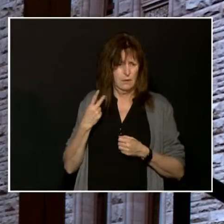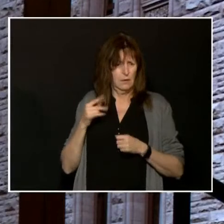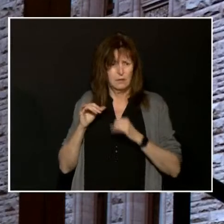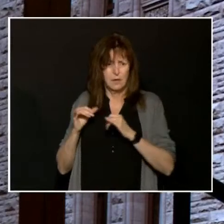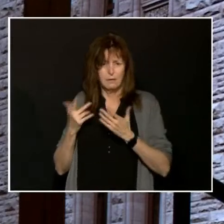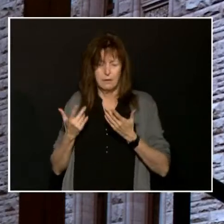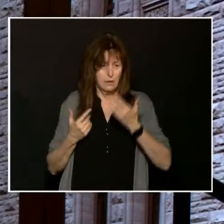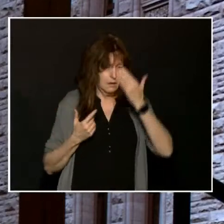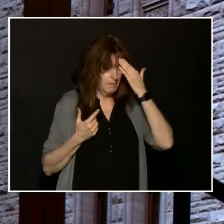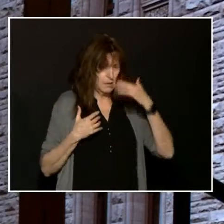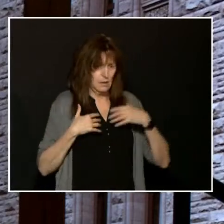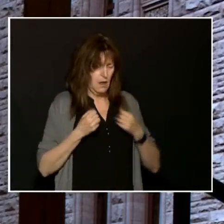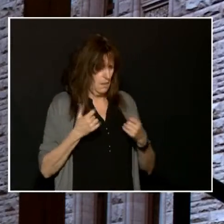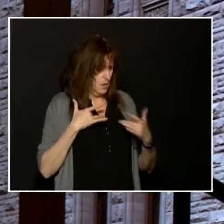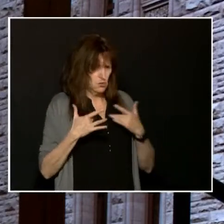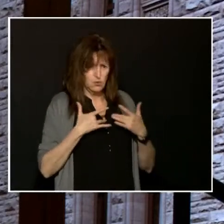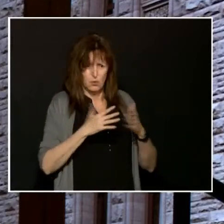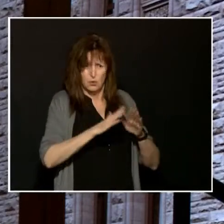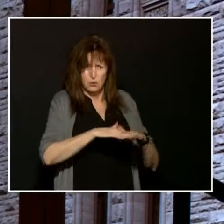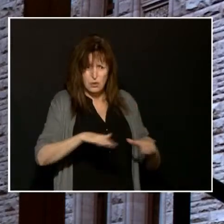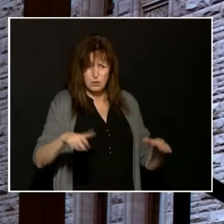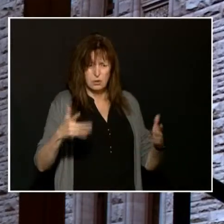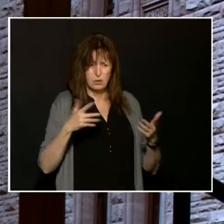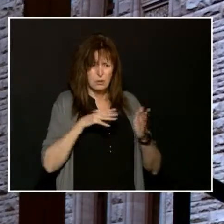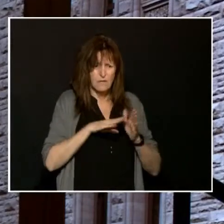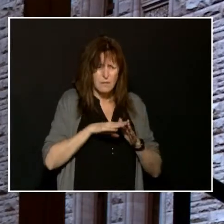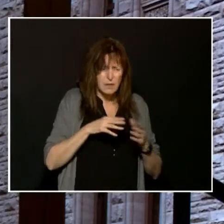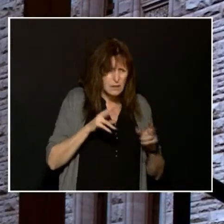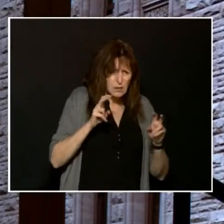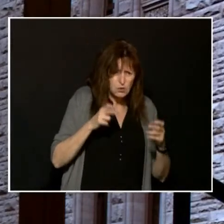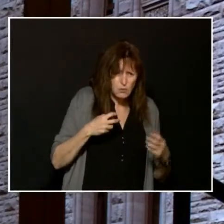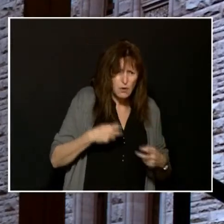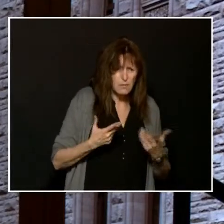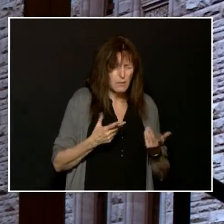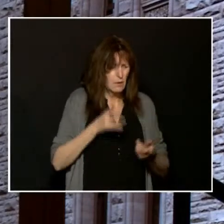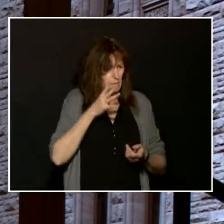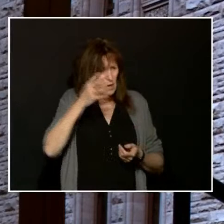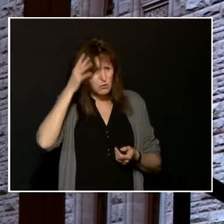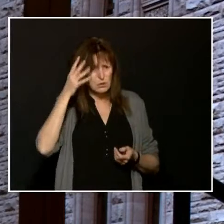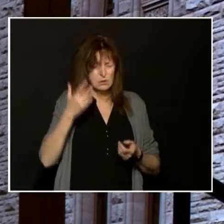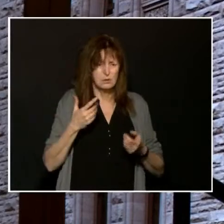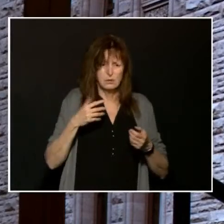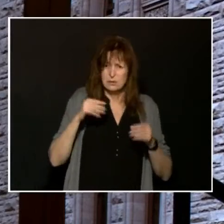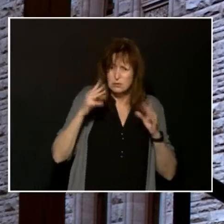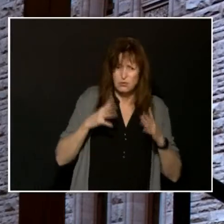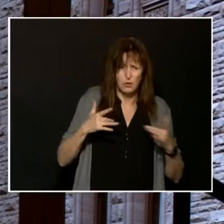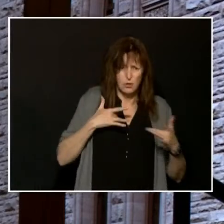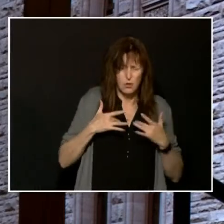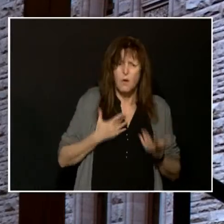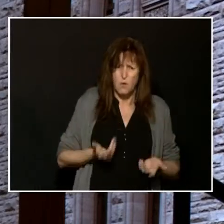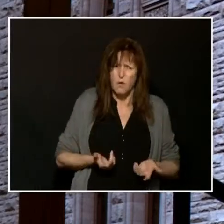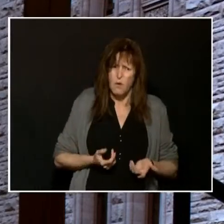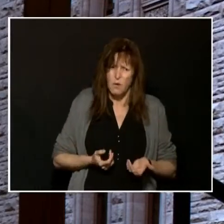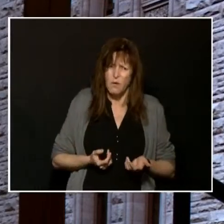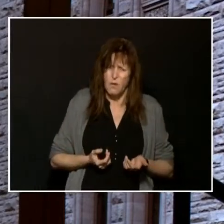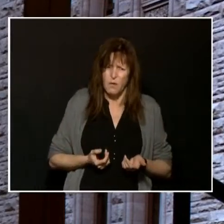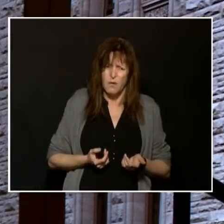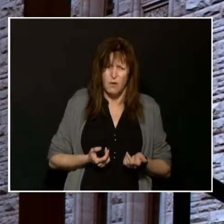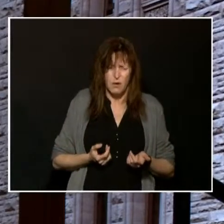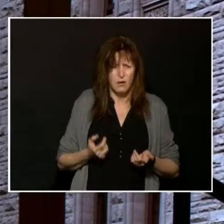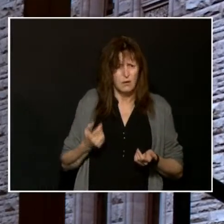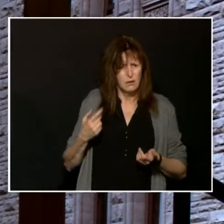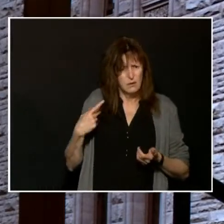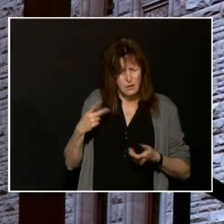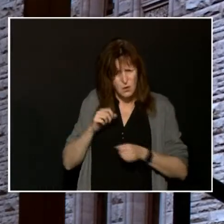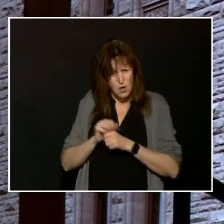children, the developmental issues, and of course are the parents, as are the teachers. In there, we have been working with our school nurses, with